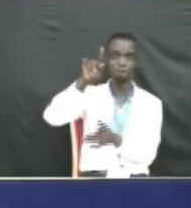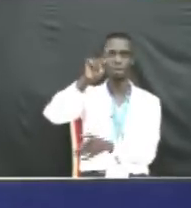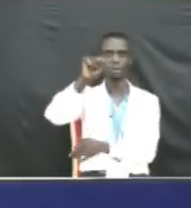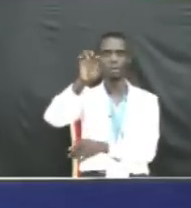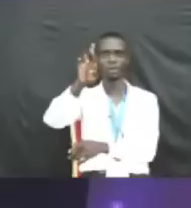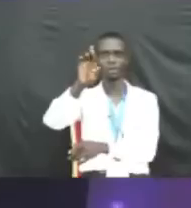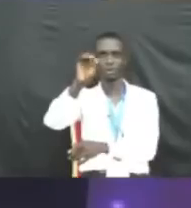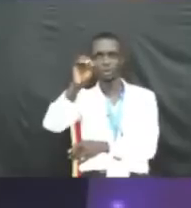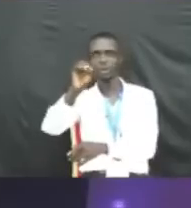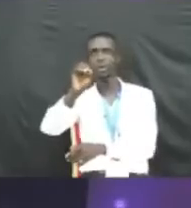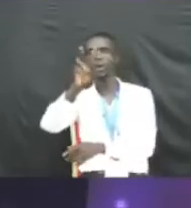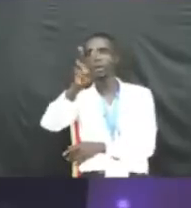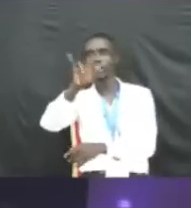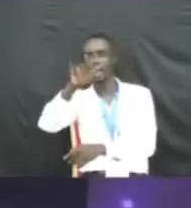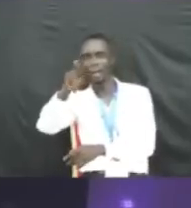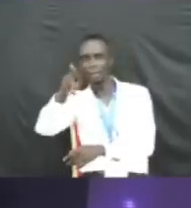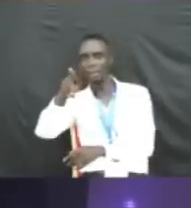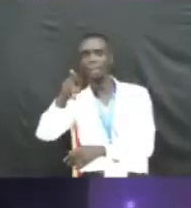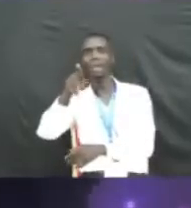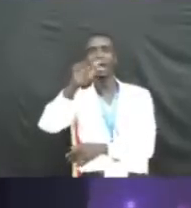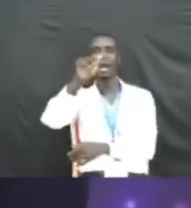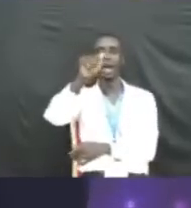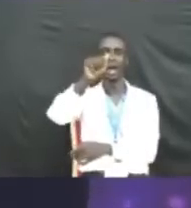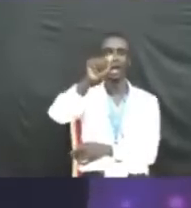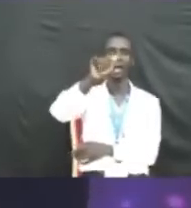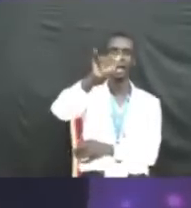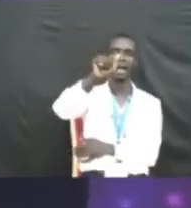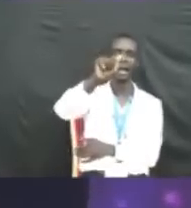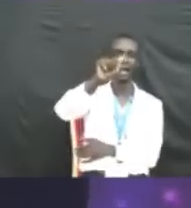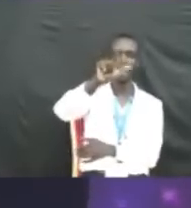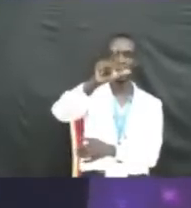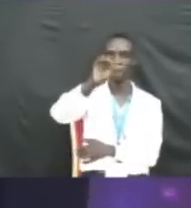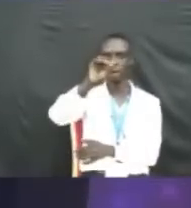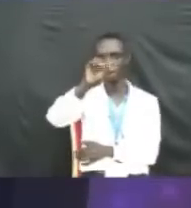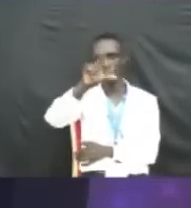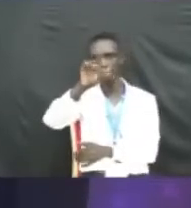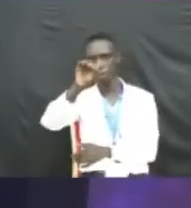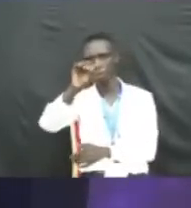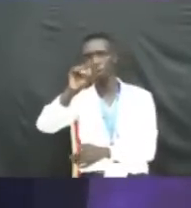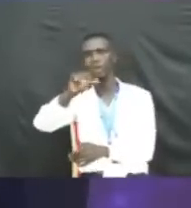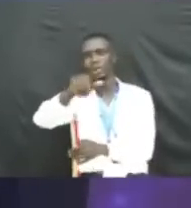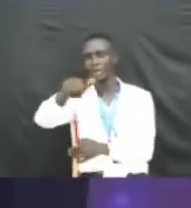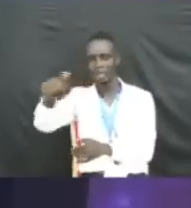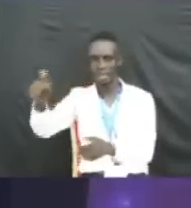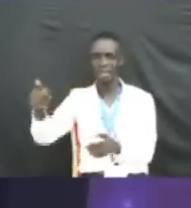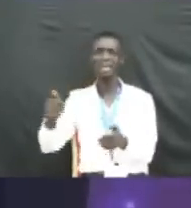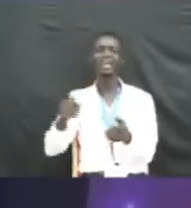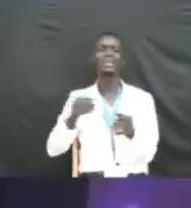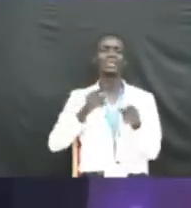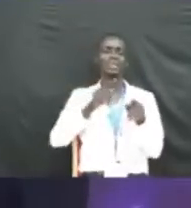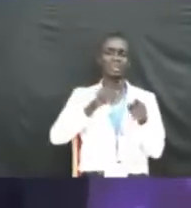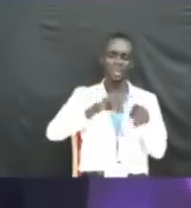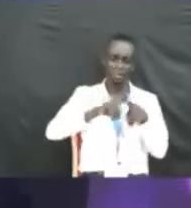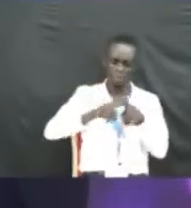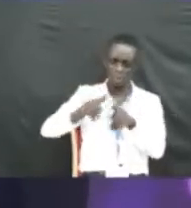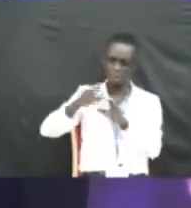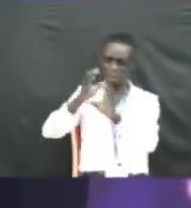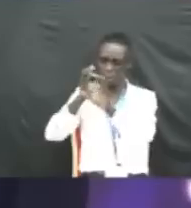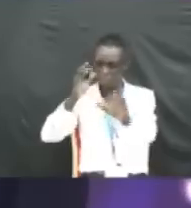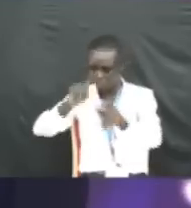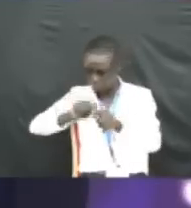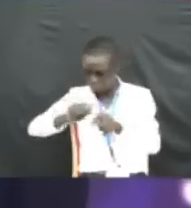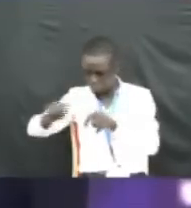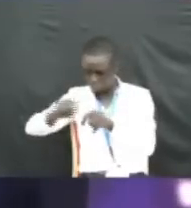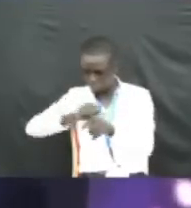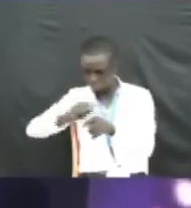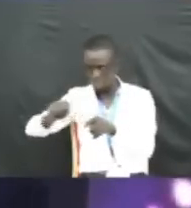ayalo metro mass the whole public sector is going to go on and private sector transport is going to go